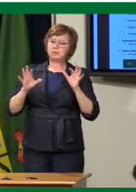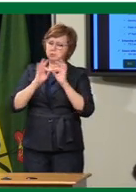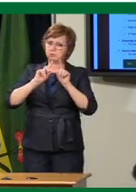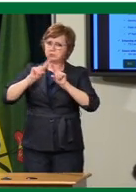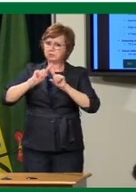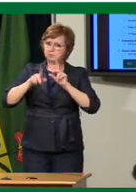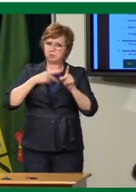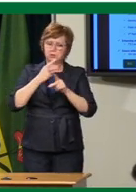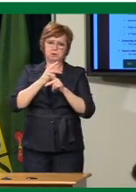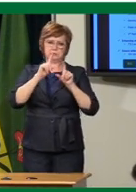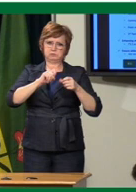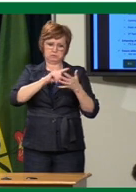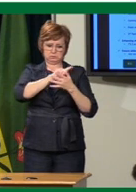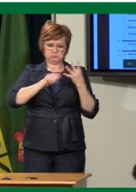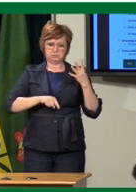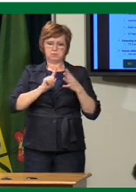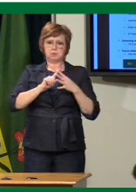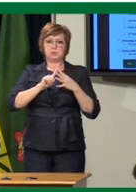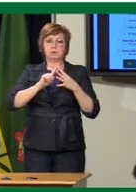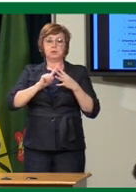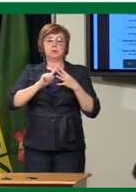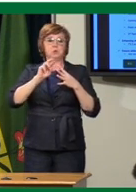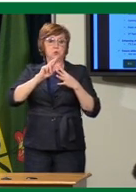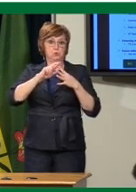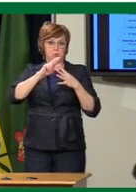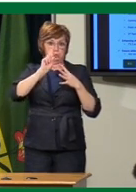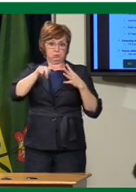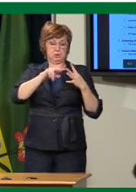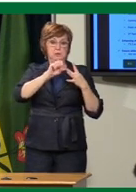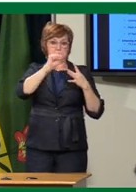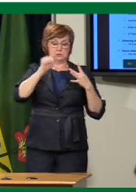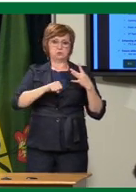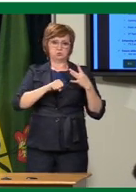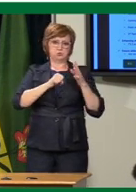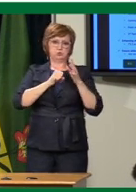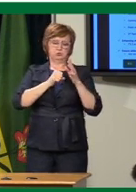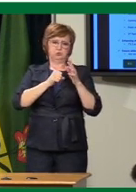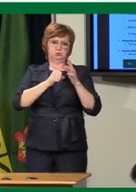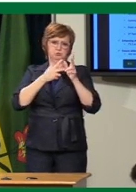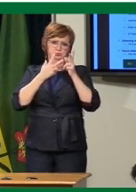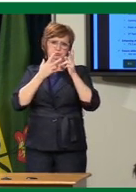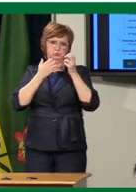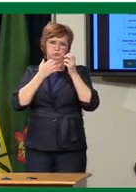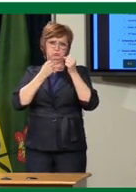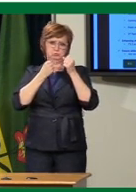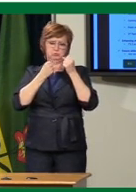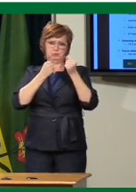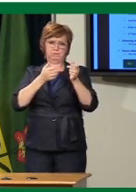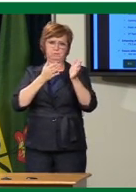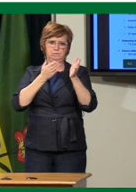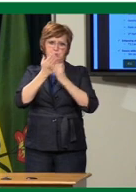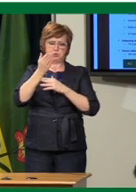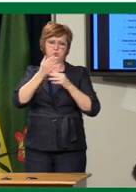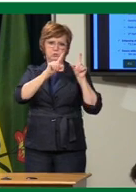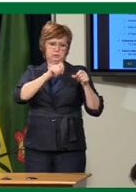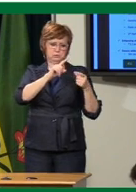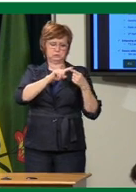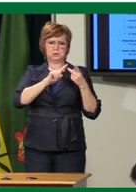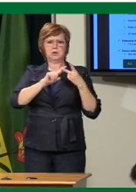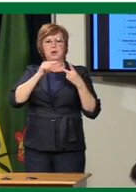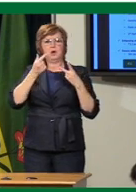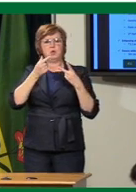the high volume testing available in Regina and Saskatoon that process the bulk of our tests. And we've also deployed